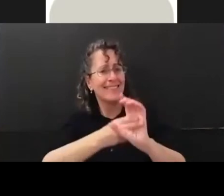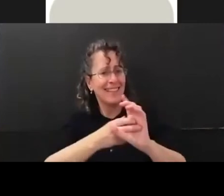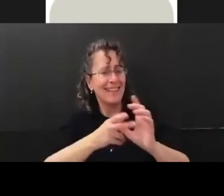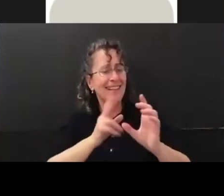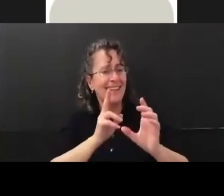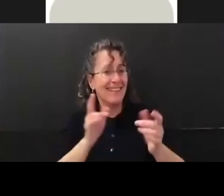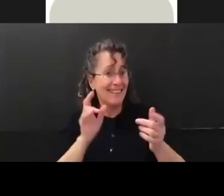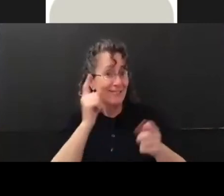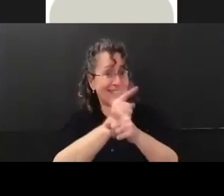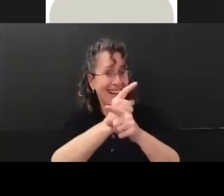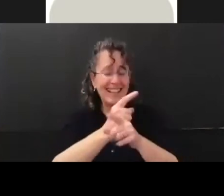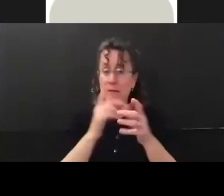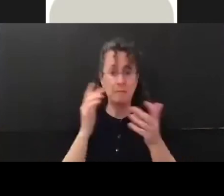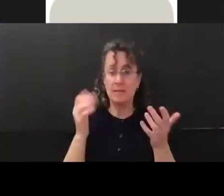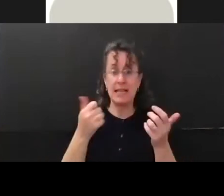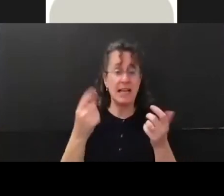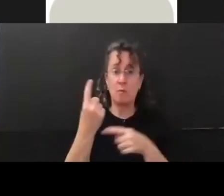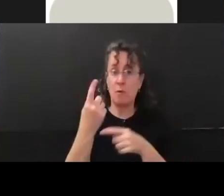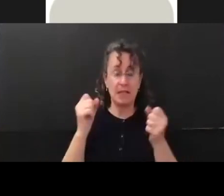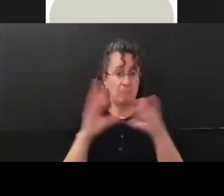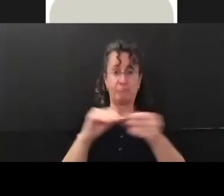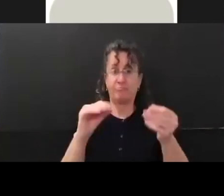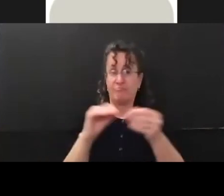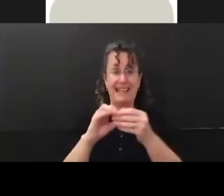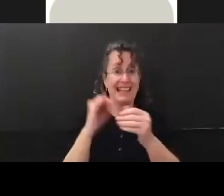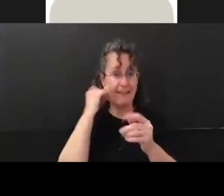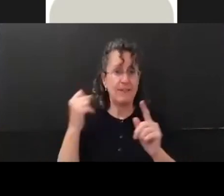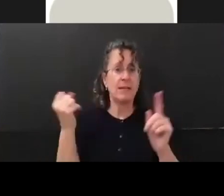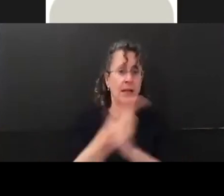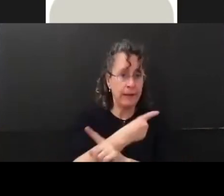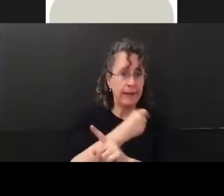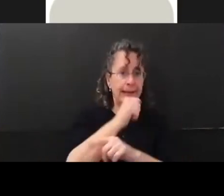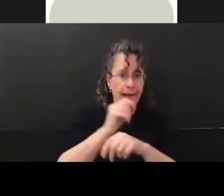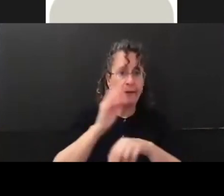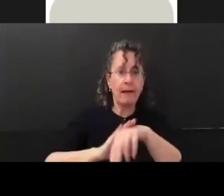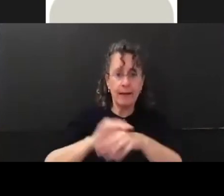you're absolutely welcome. Friends, family,